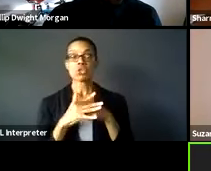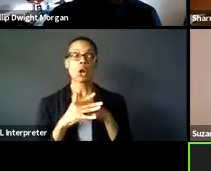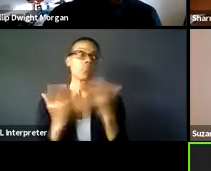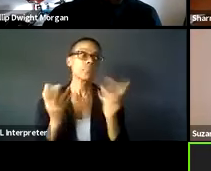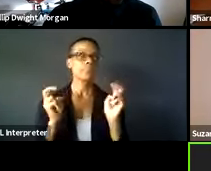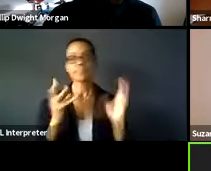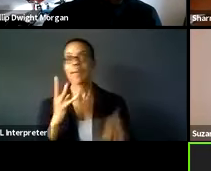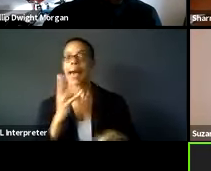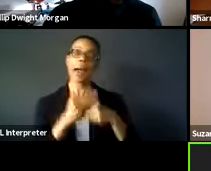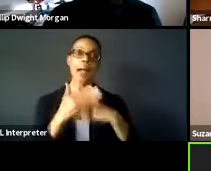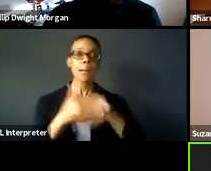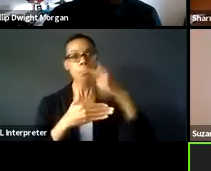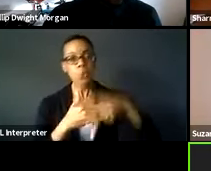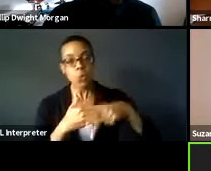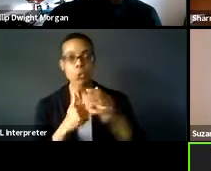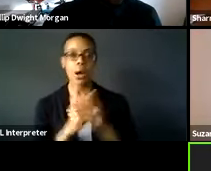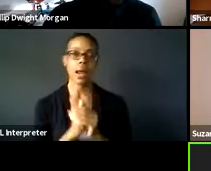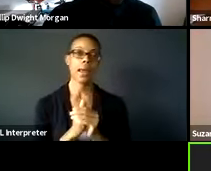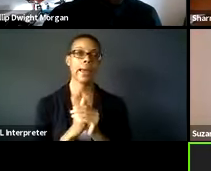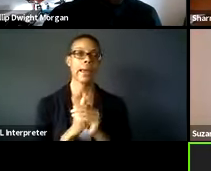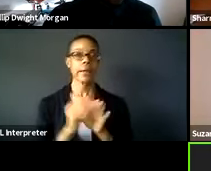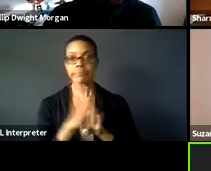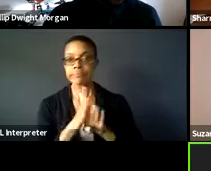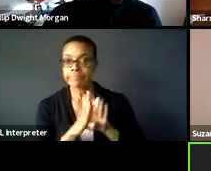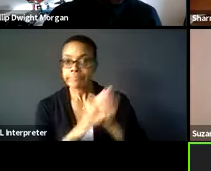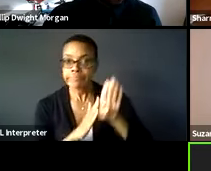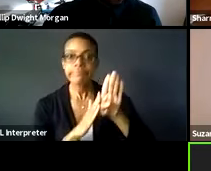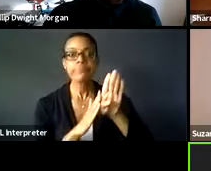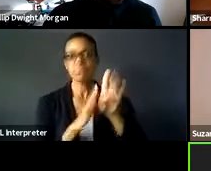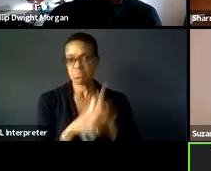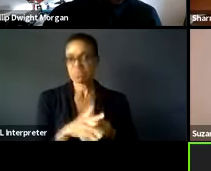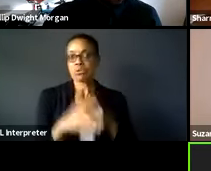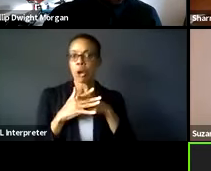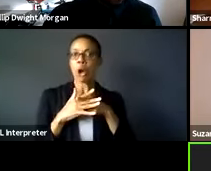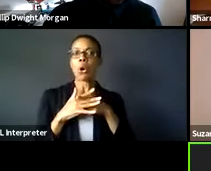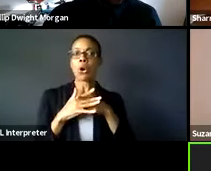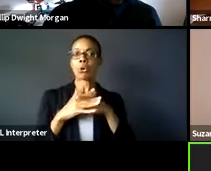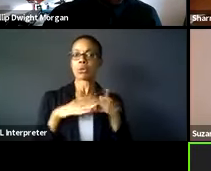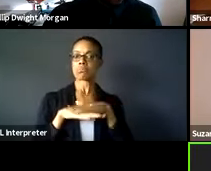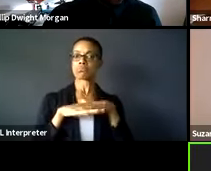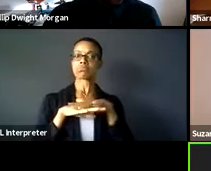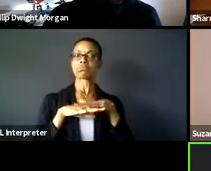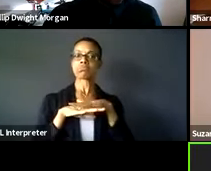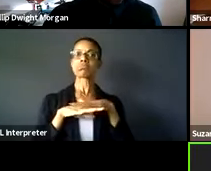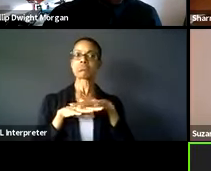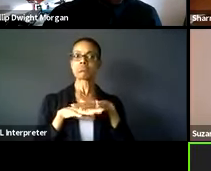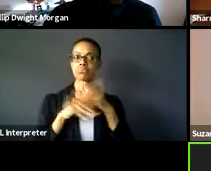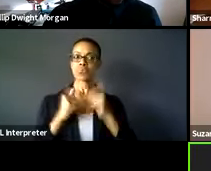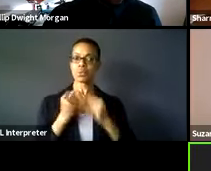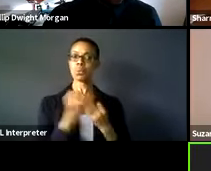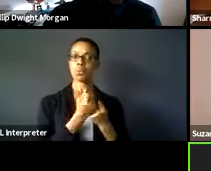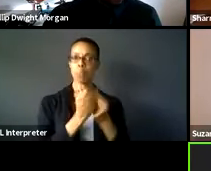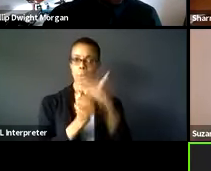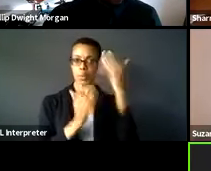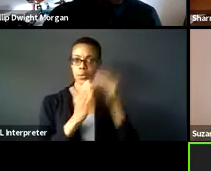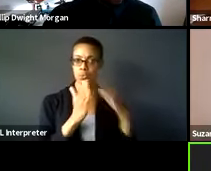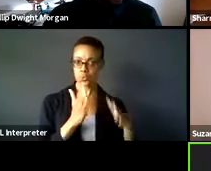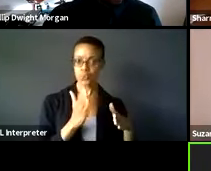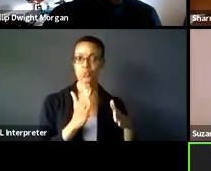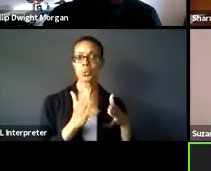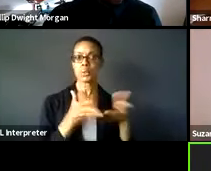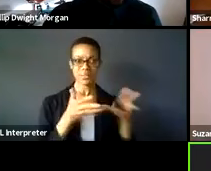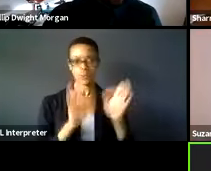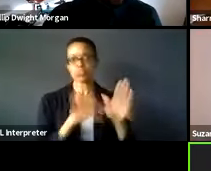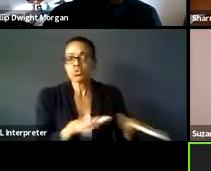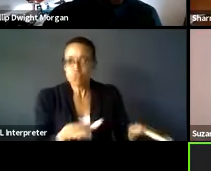programs, adding enrichment. That's often, I think, where we start when we're looking at supporting Black students and Black youth or